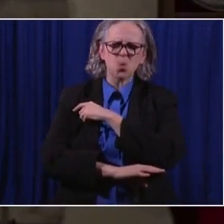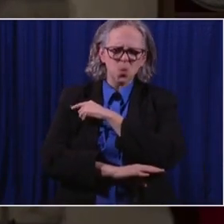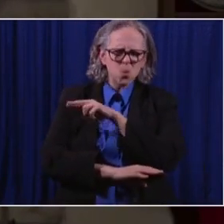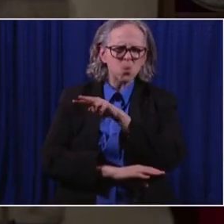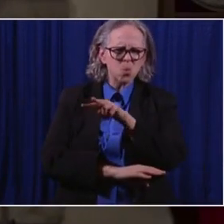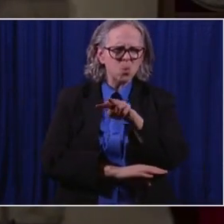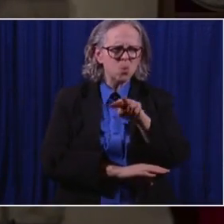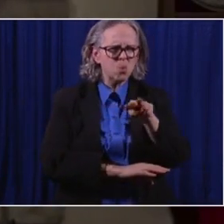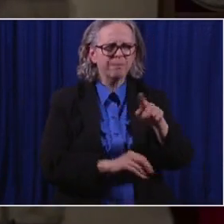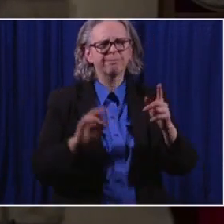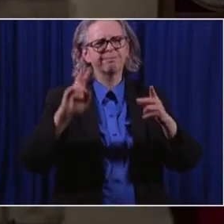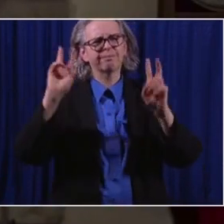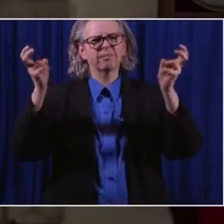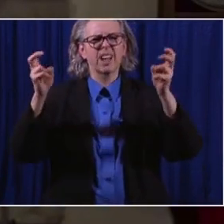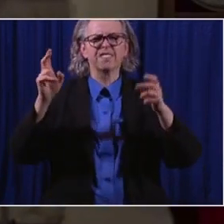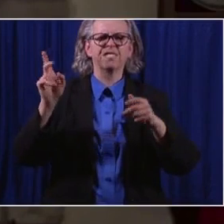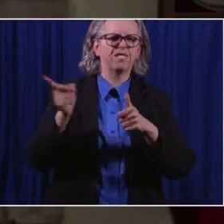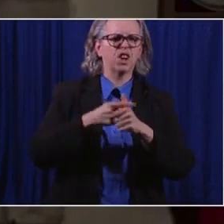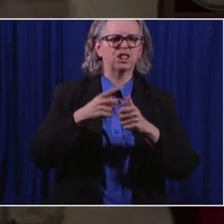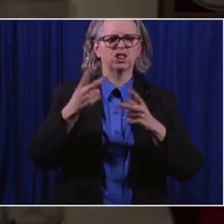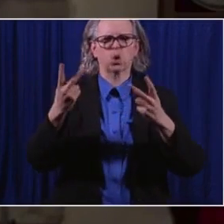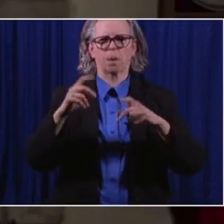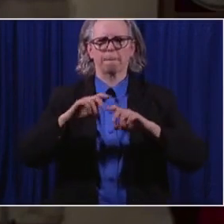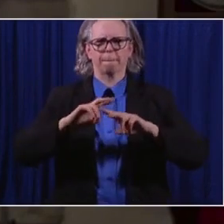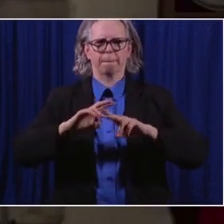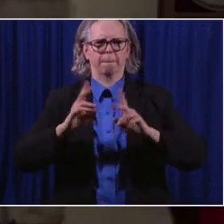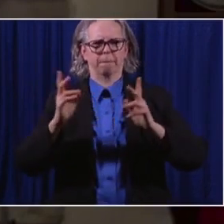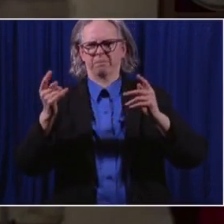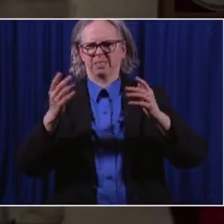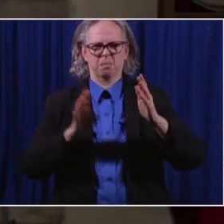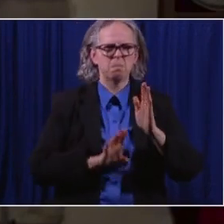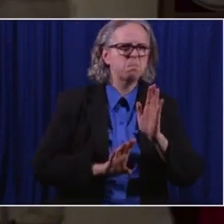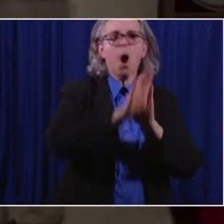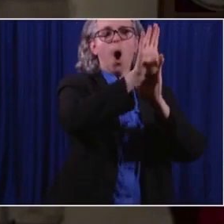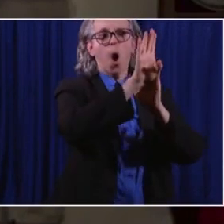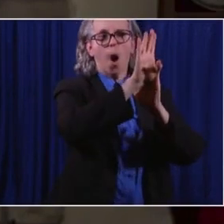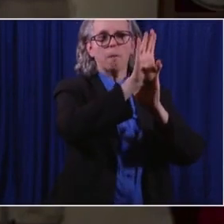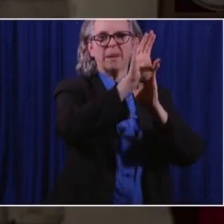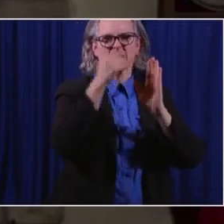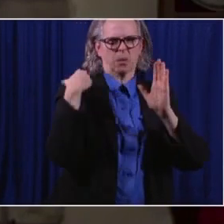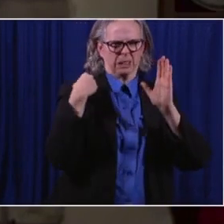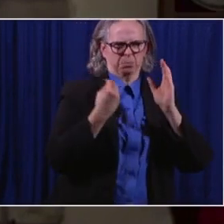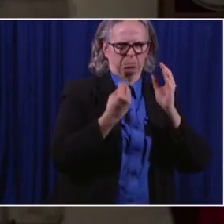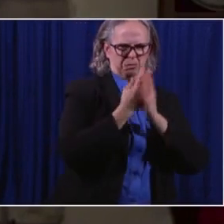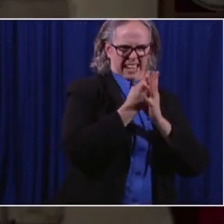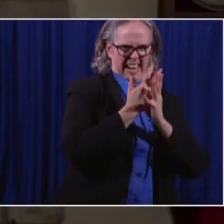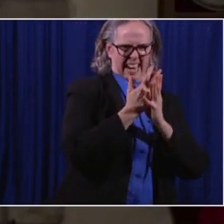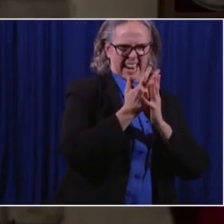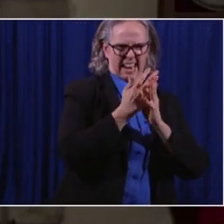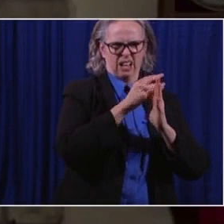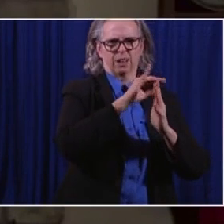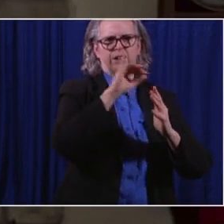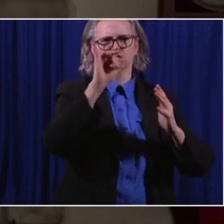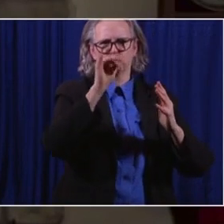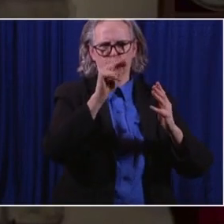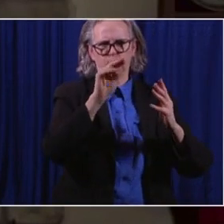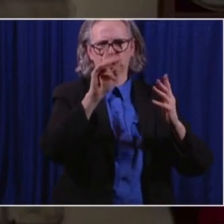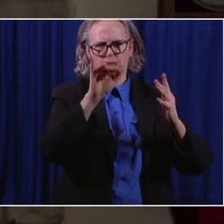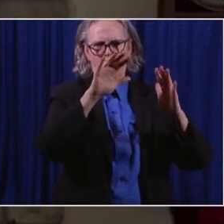big two surges, one in the spring, one in June and July, they didn't totally bypass the rural parts of the state,